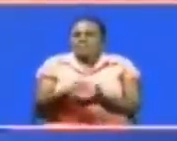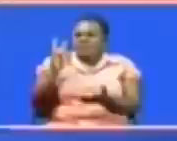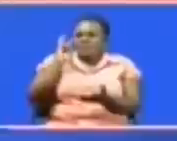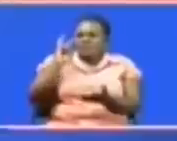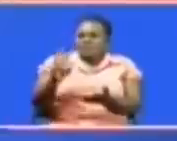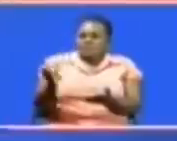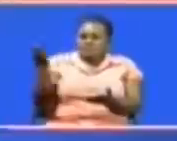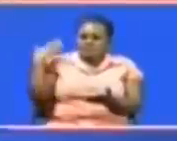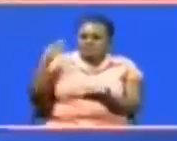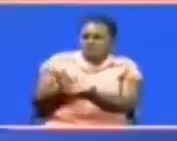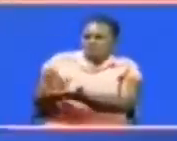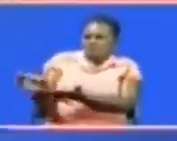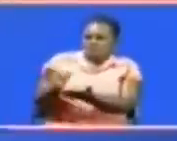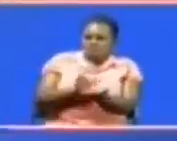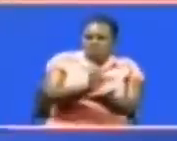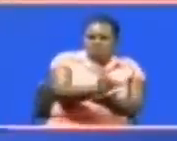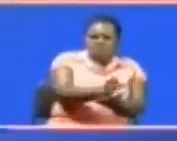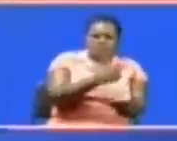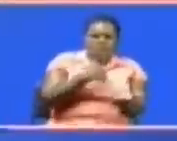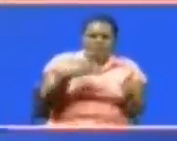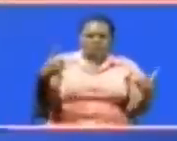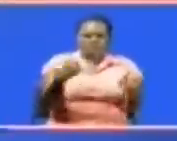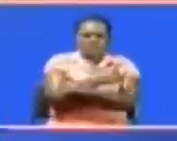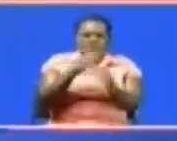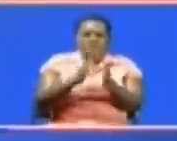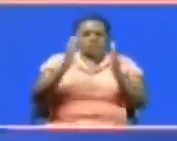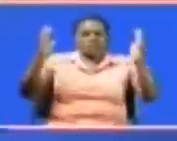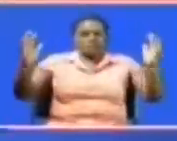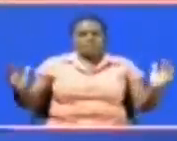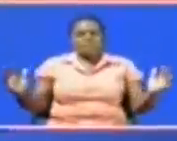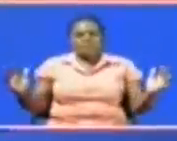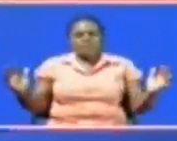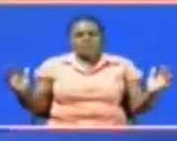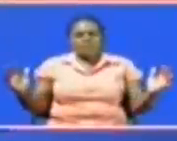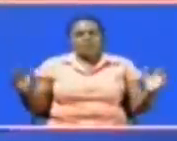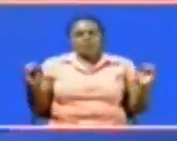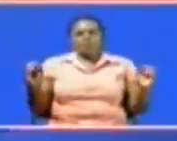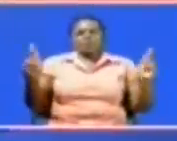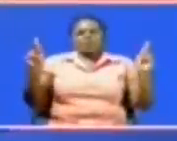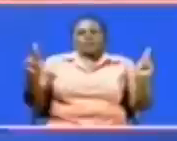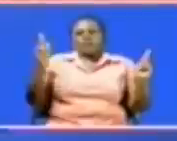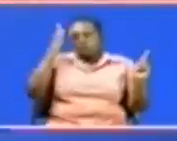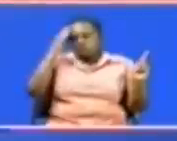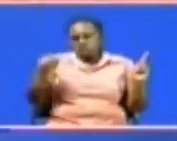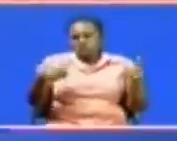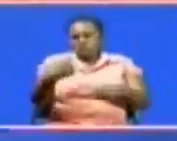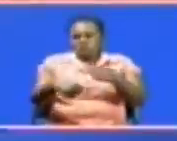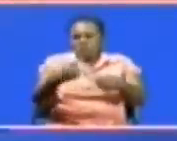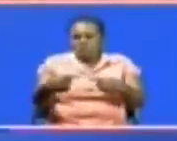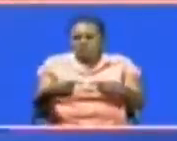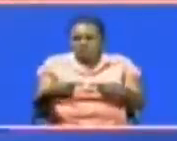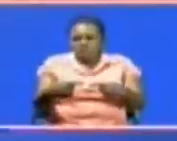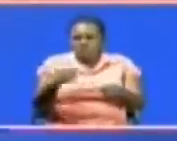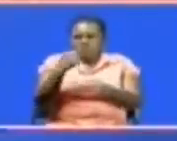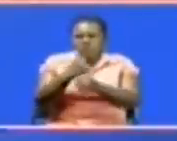early allocations, I mean, there was a huge disparity. And that's okay, because, you know, these processes are sort of a